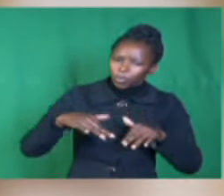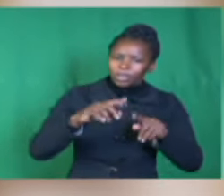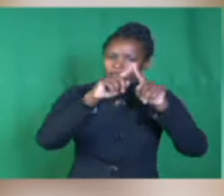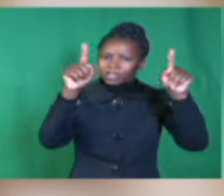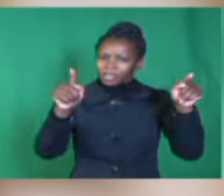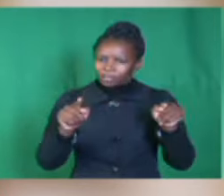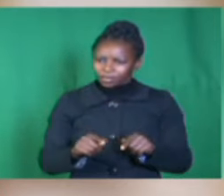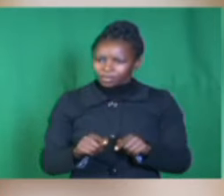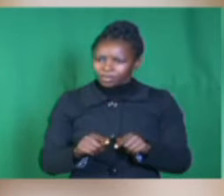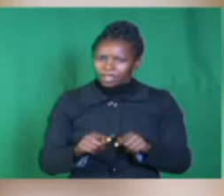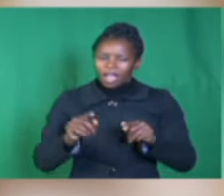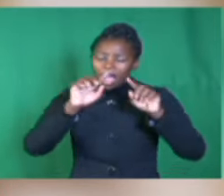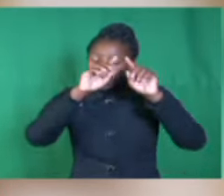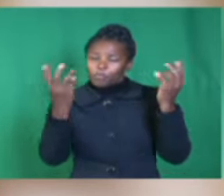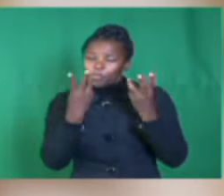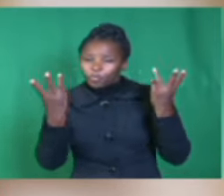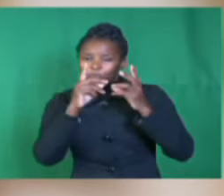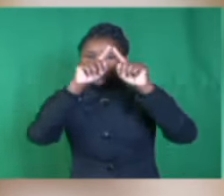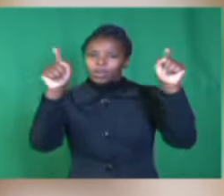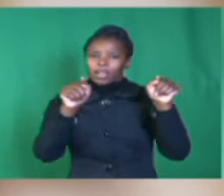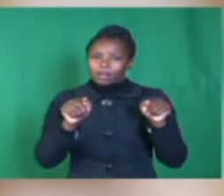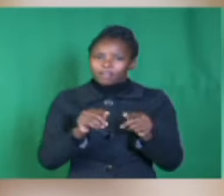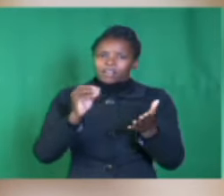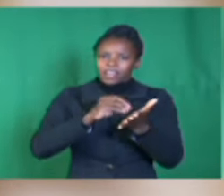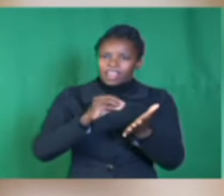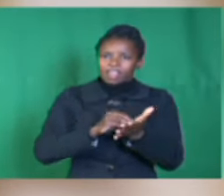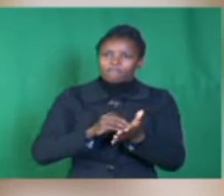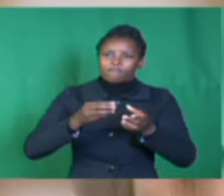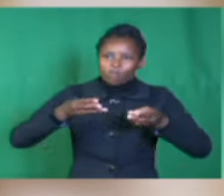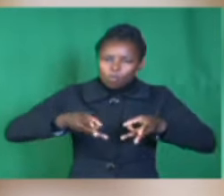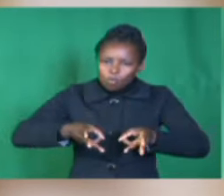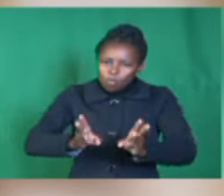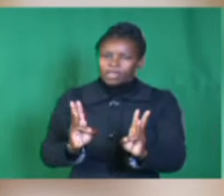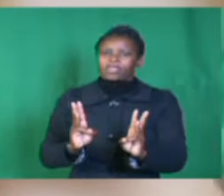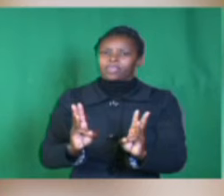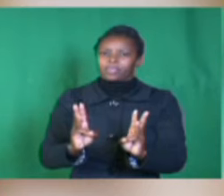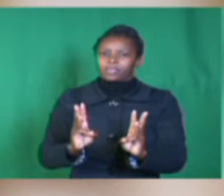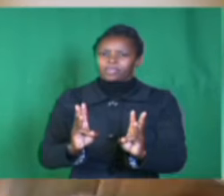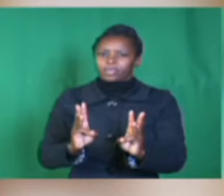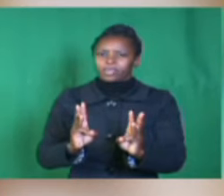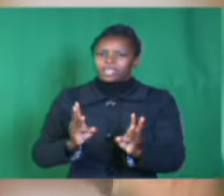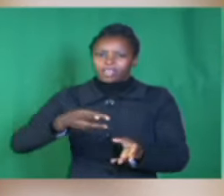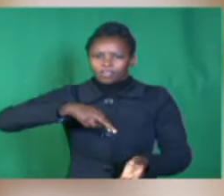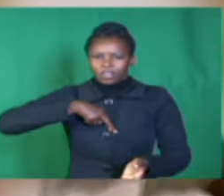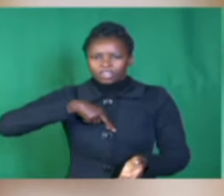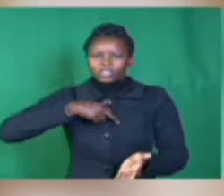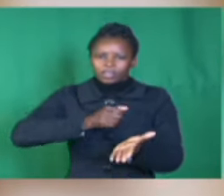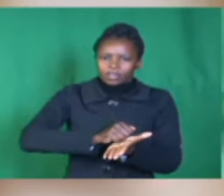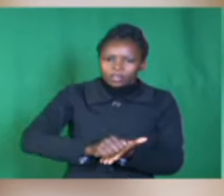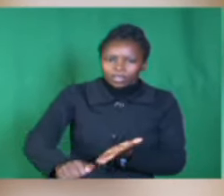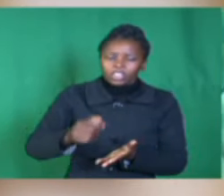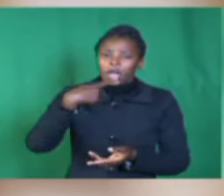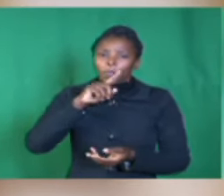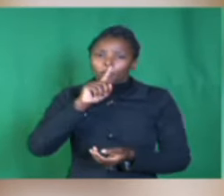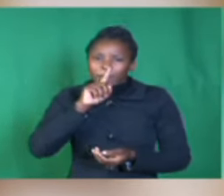Africans had their own culture. They had their own way of doing things. But the Europeans came and